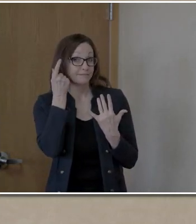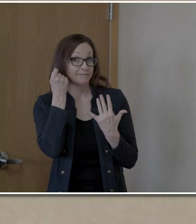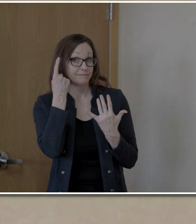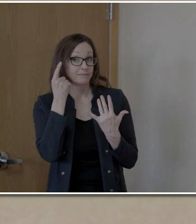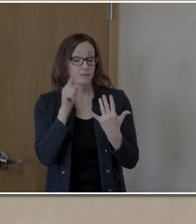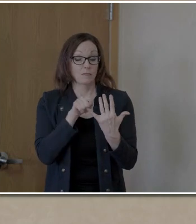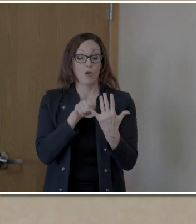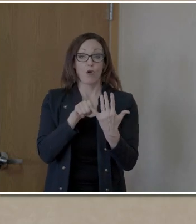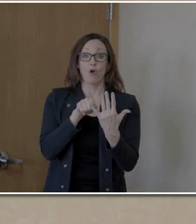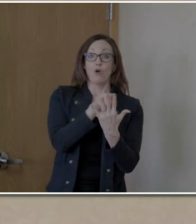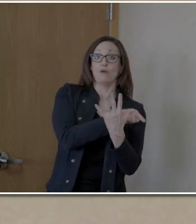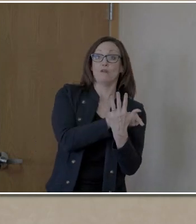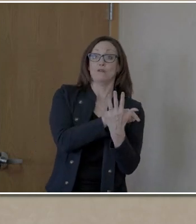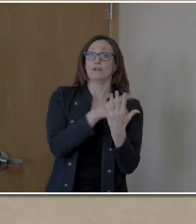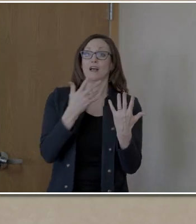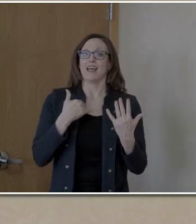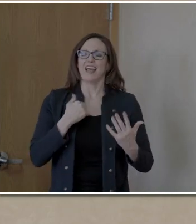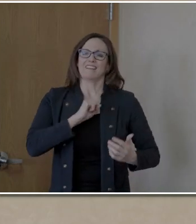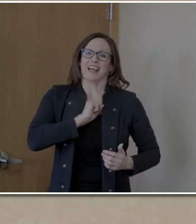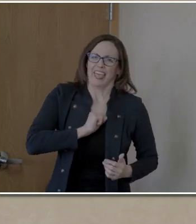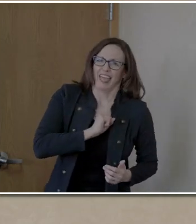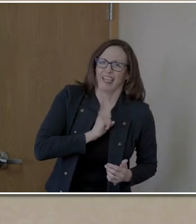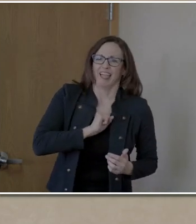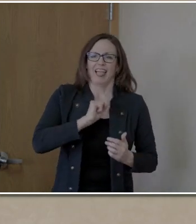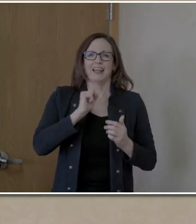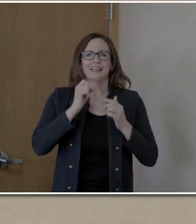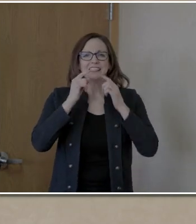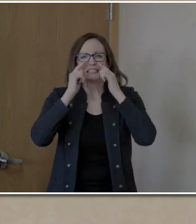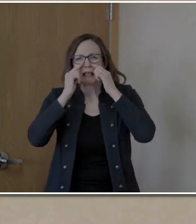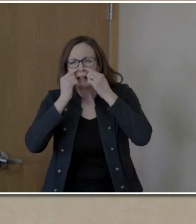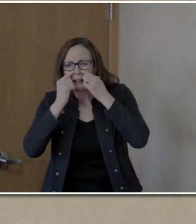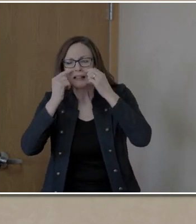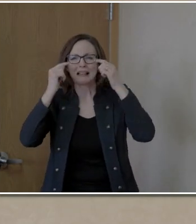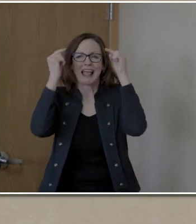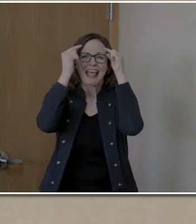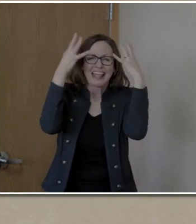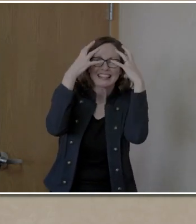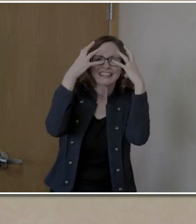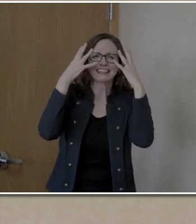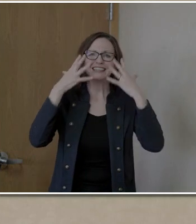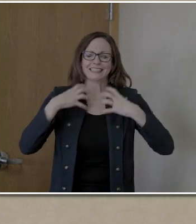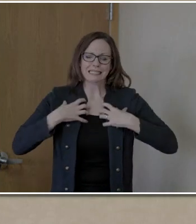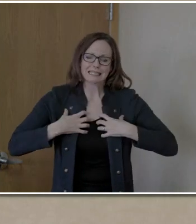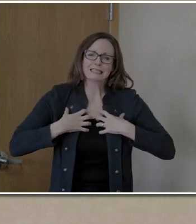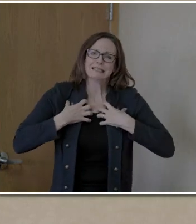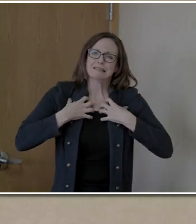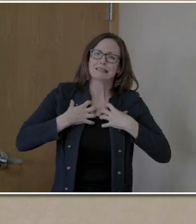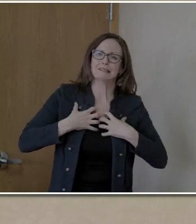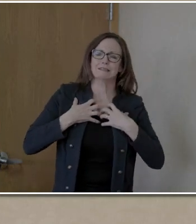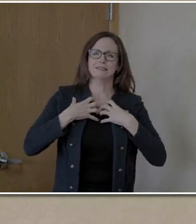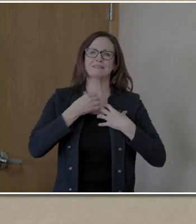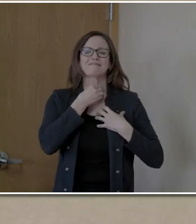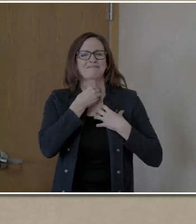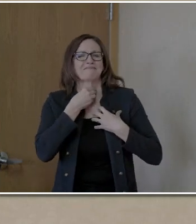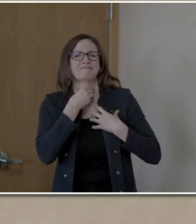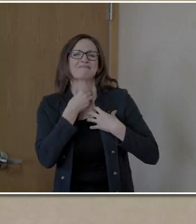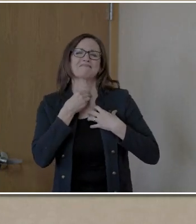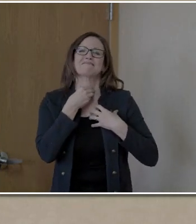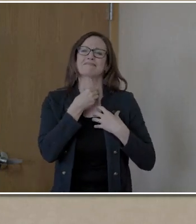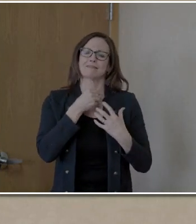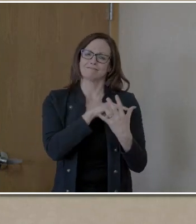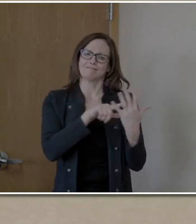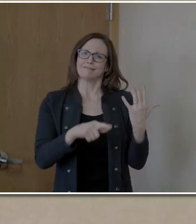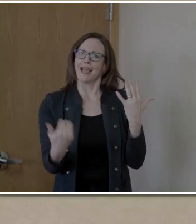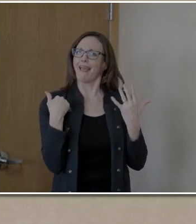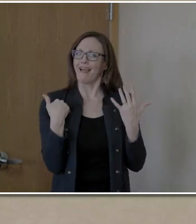first line of defense, or the first line of avenue in order to get that, is for people to get that test ordered by their primary care